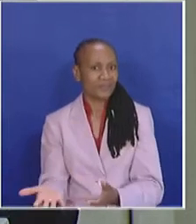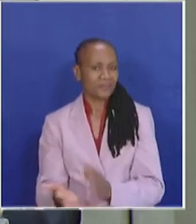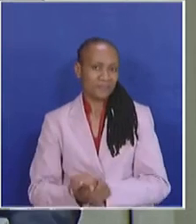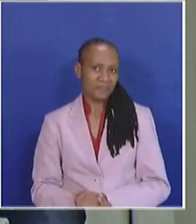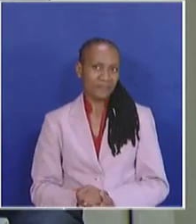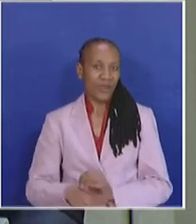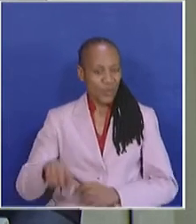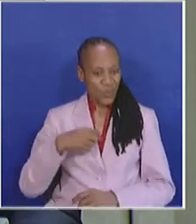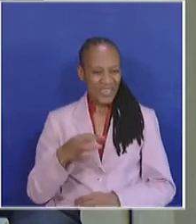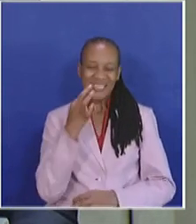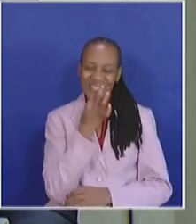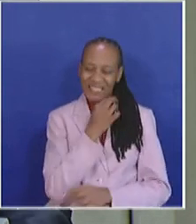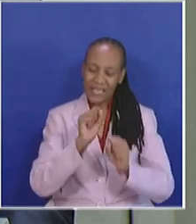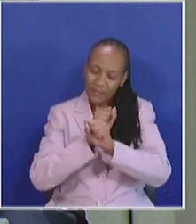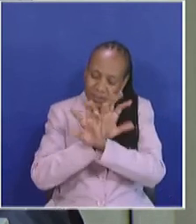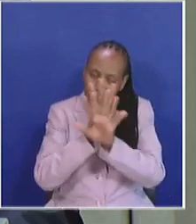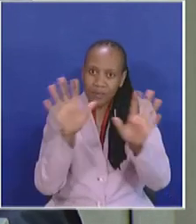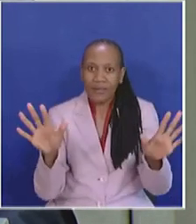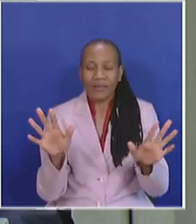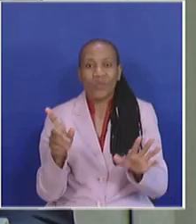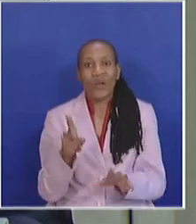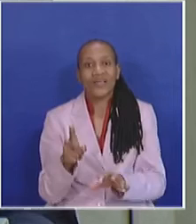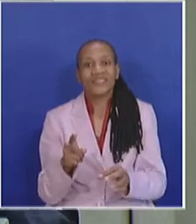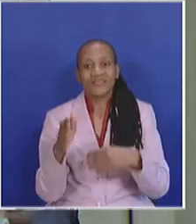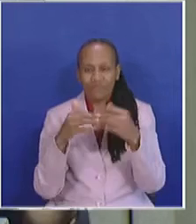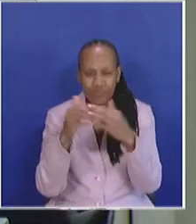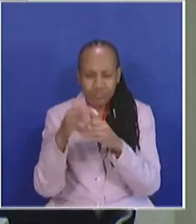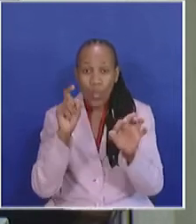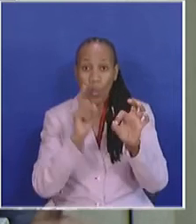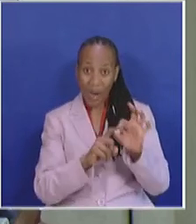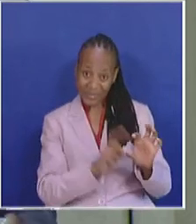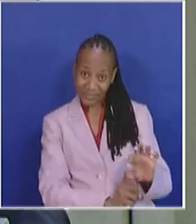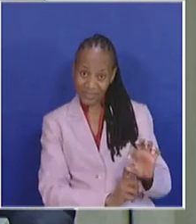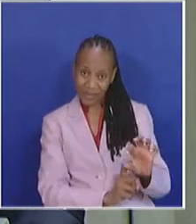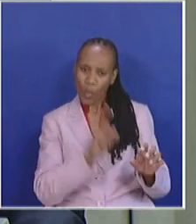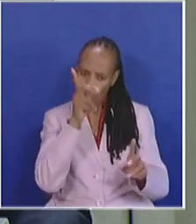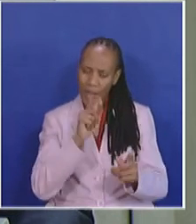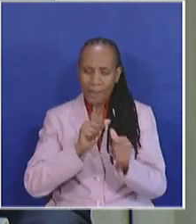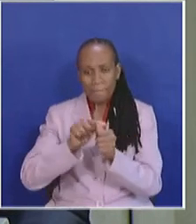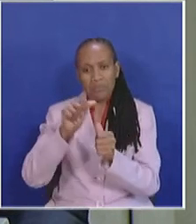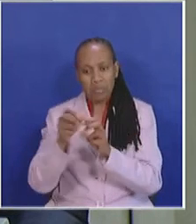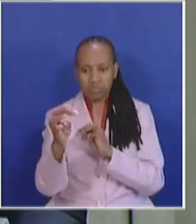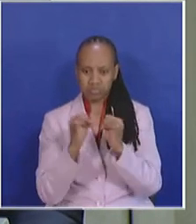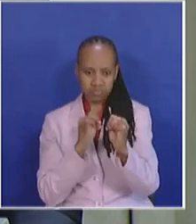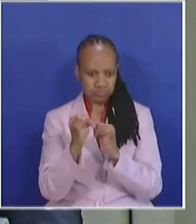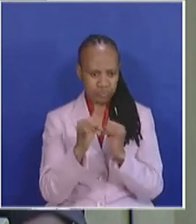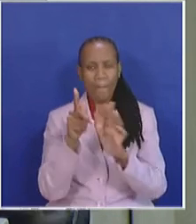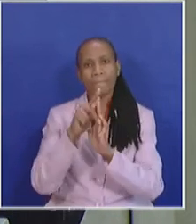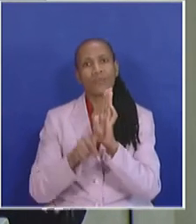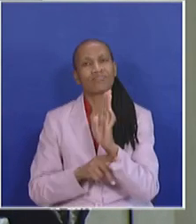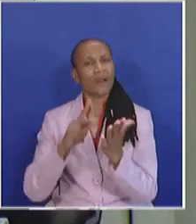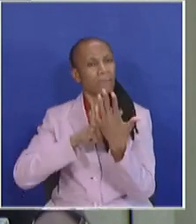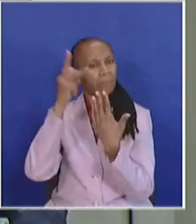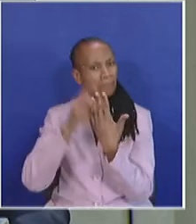We stated very clear in the ANC that the quality of infrastructure, better management of infrastructure projects under